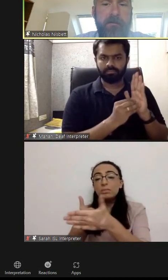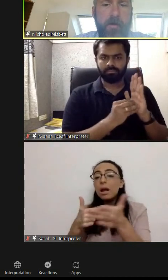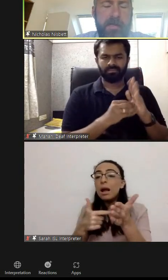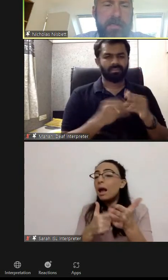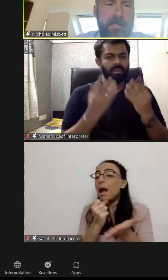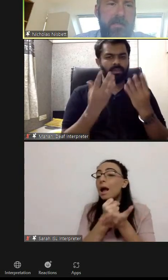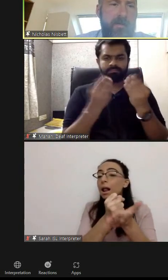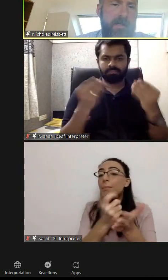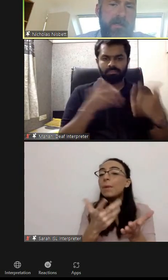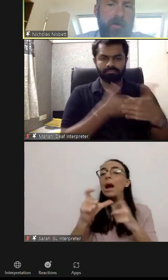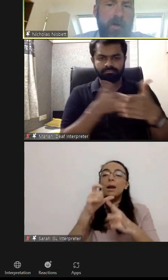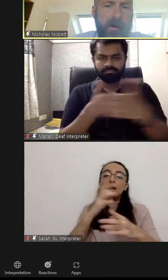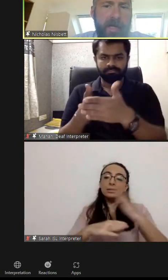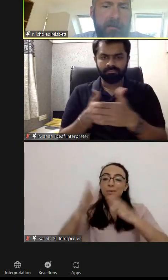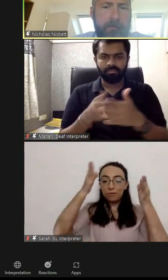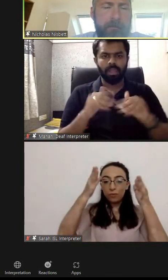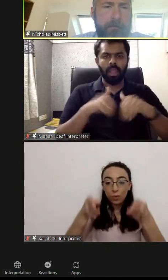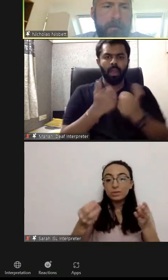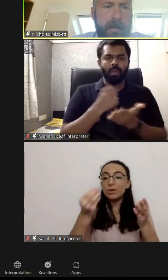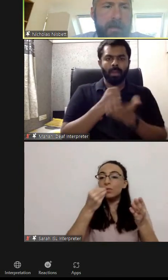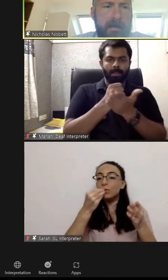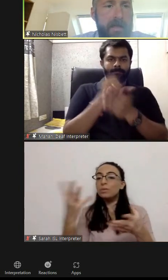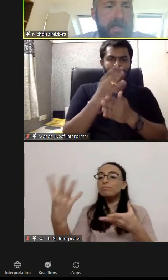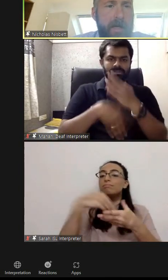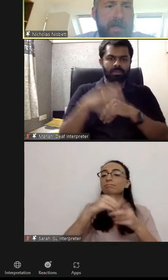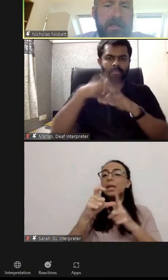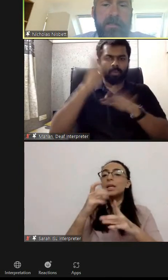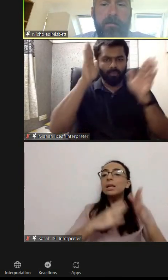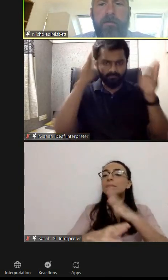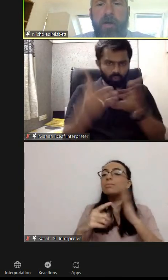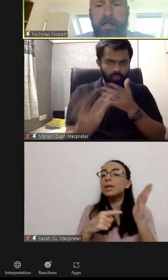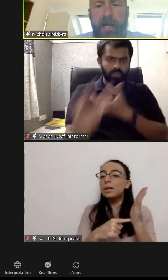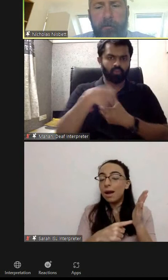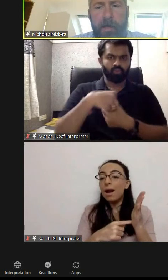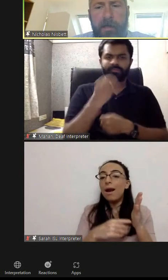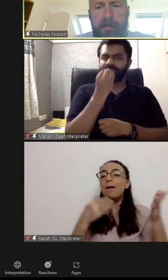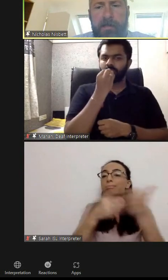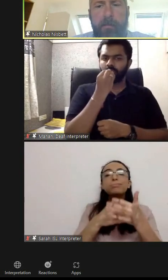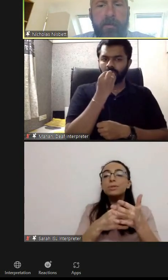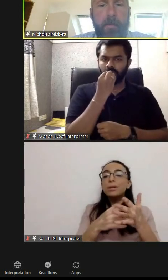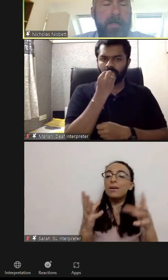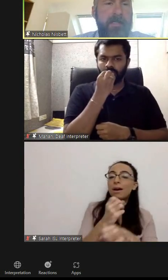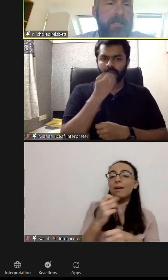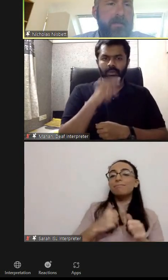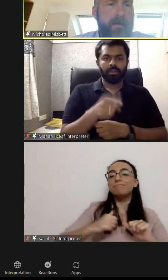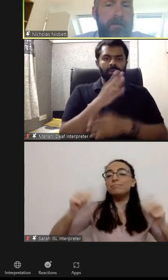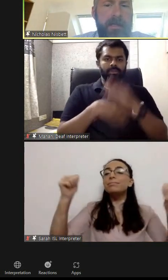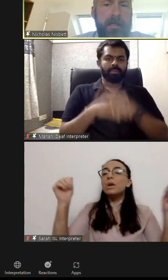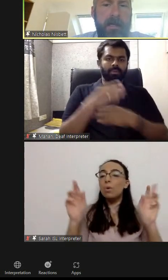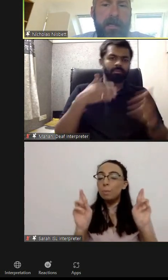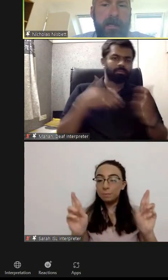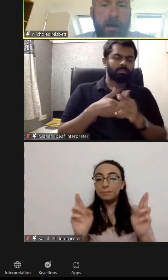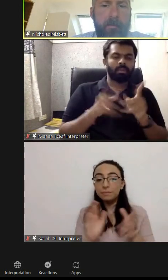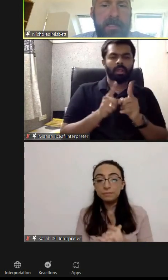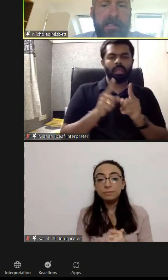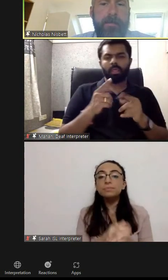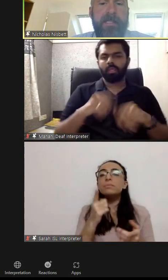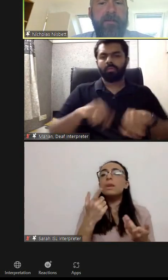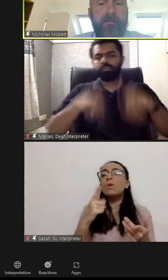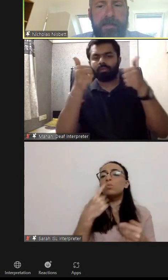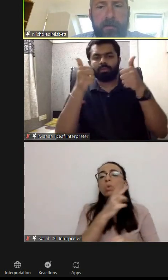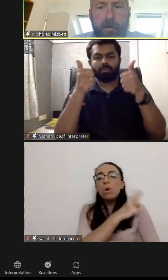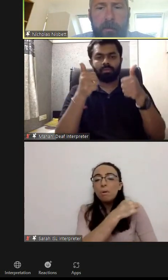disability focus in nutrition programming. Some of this might be to do with training health workers, some of it might be to do with the meeting